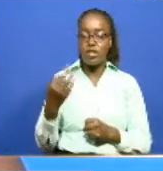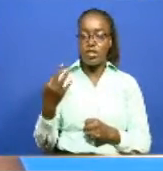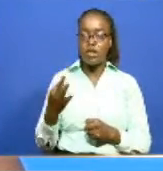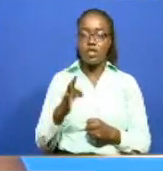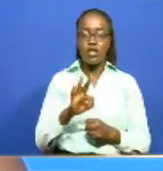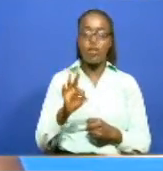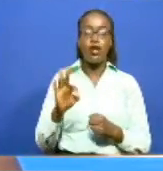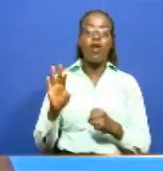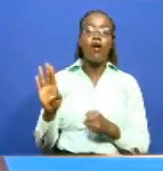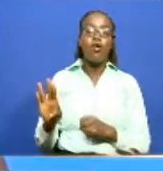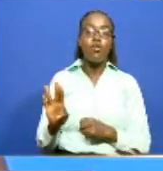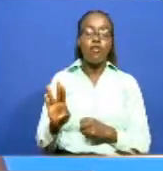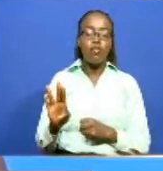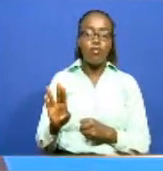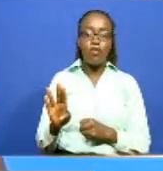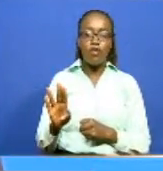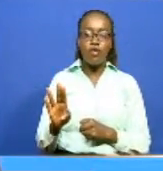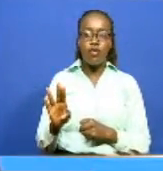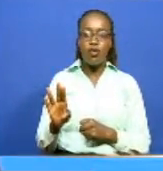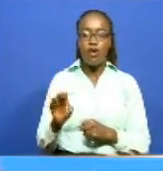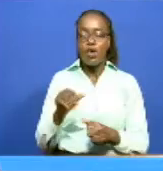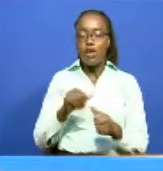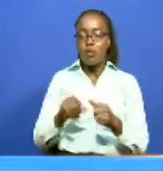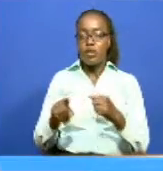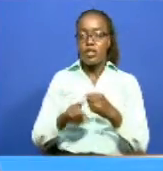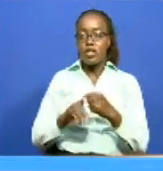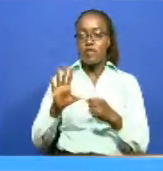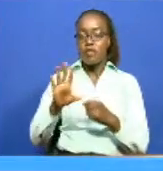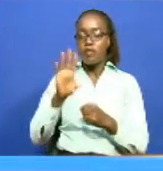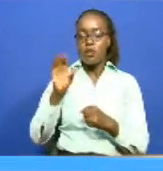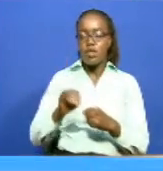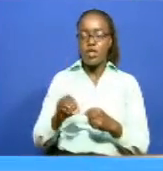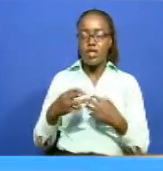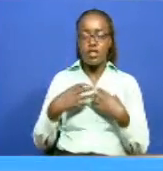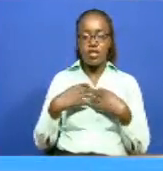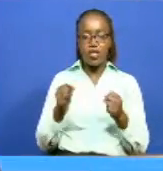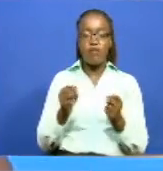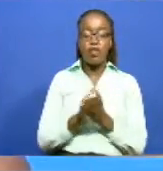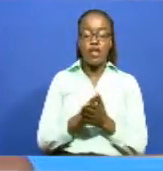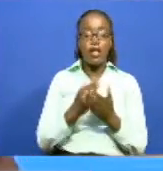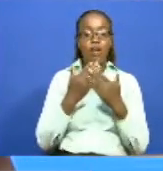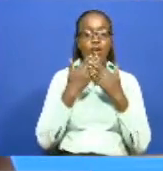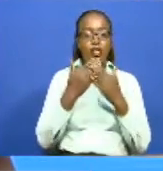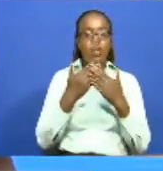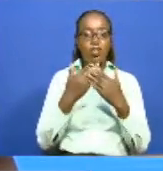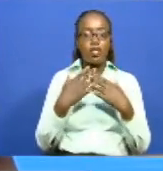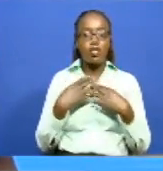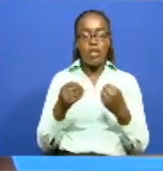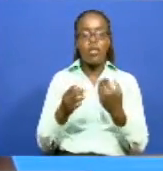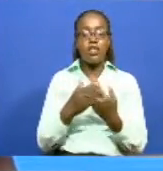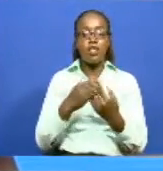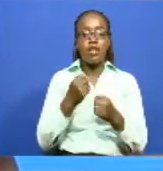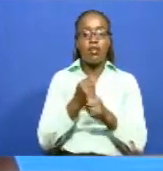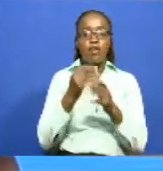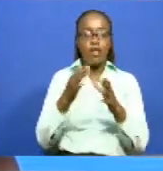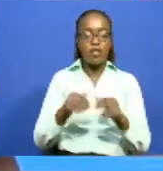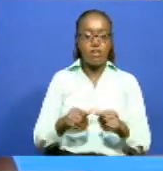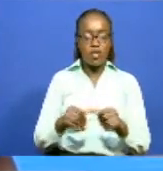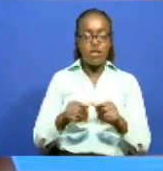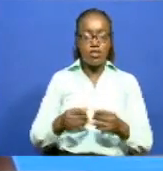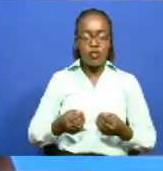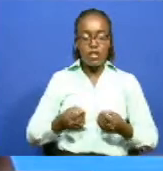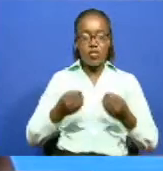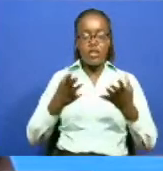24,334, approximately having about 65% recoveries. And we really thank our healthcare workers for their continued dedication